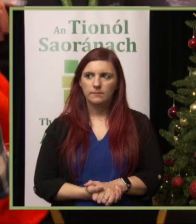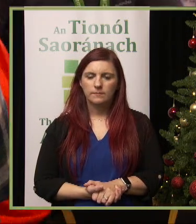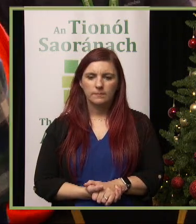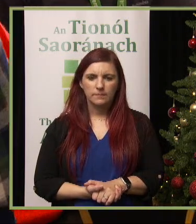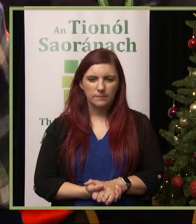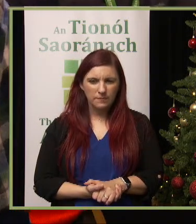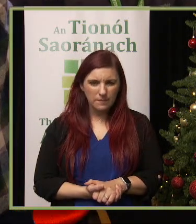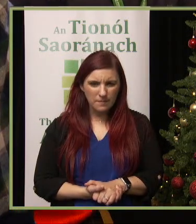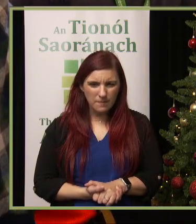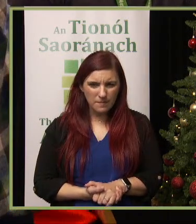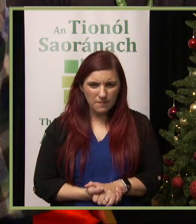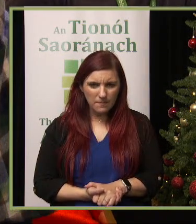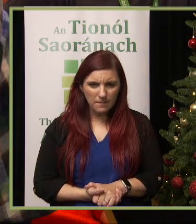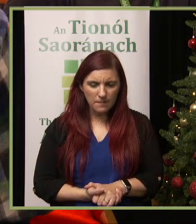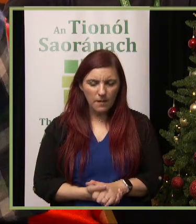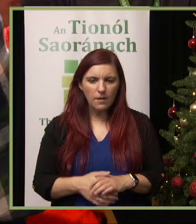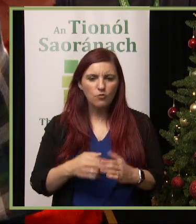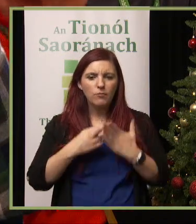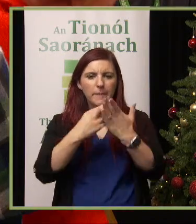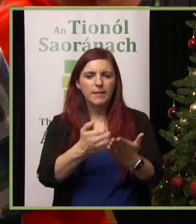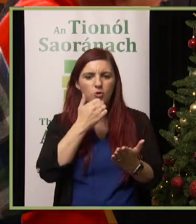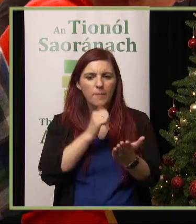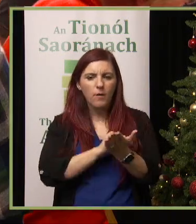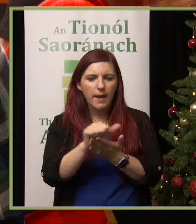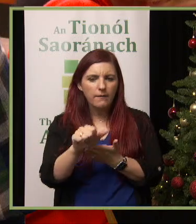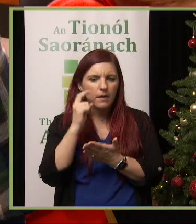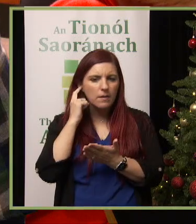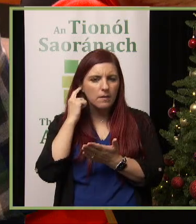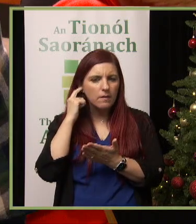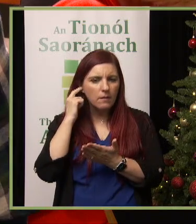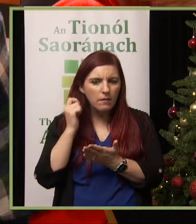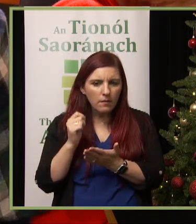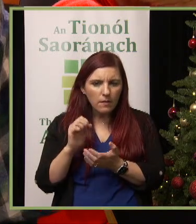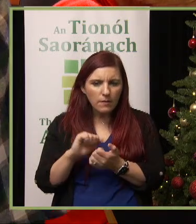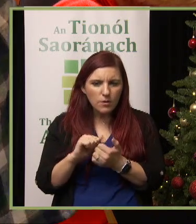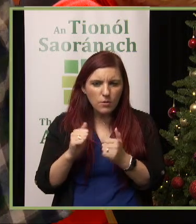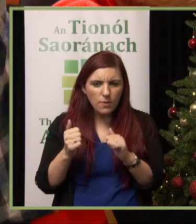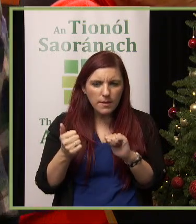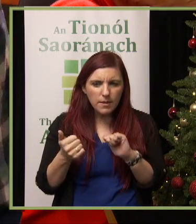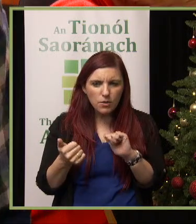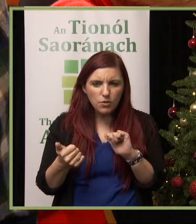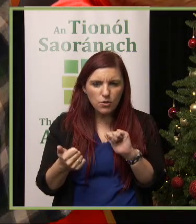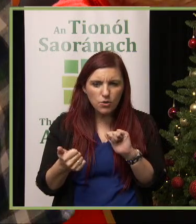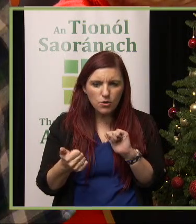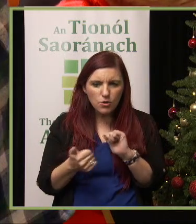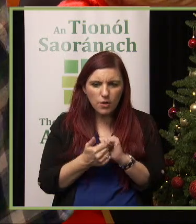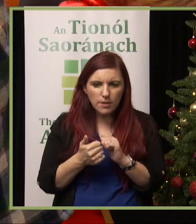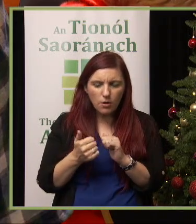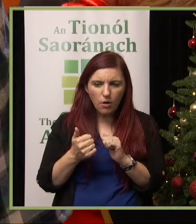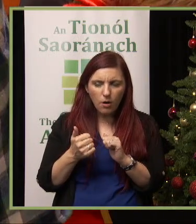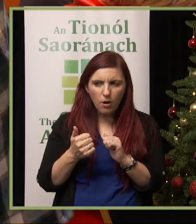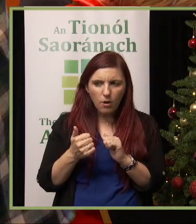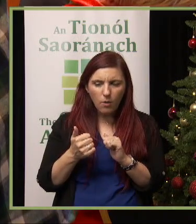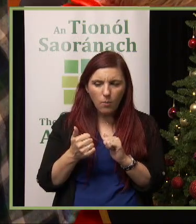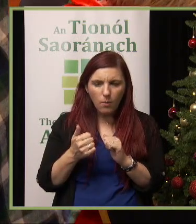This is for recommendation 11. It's just a change on the implementation of it. So the wording we're proposing is,